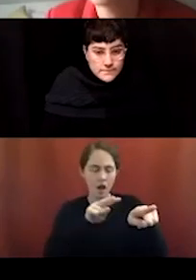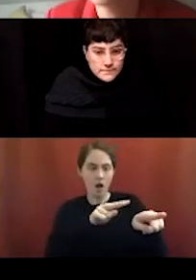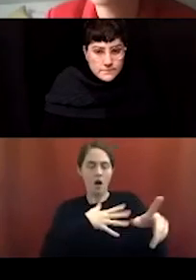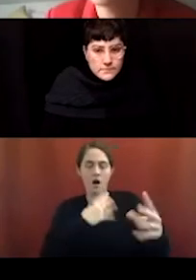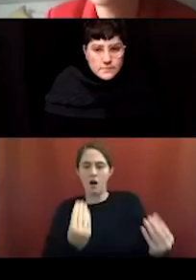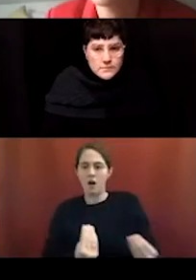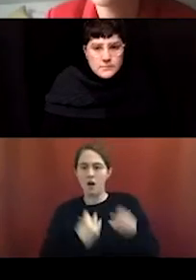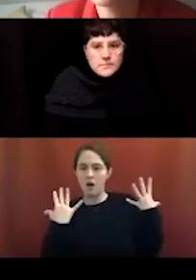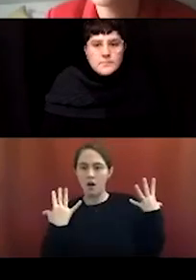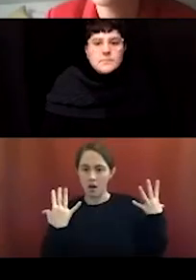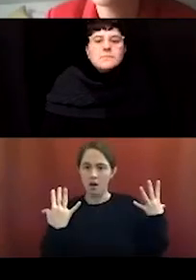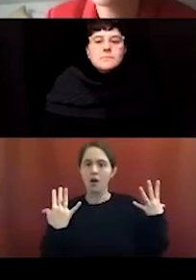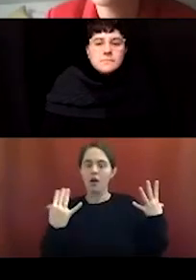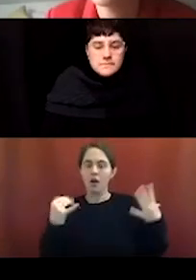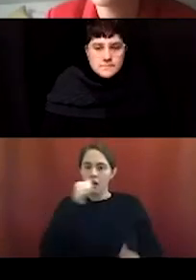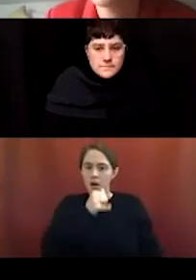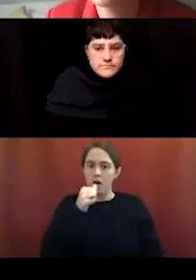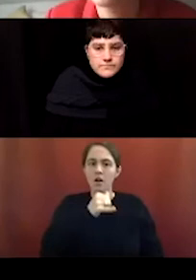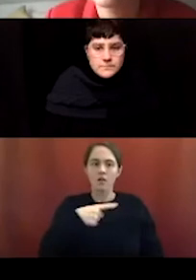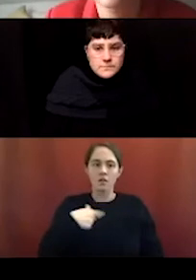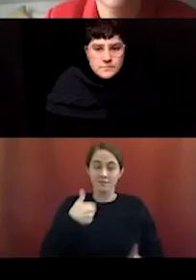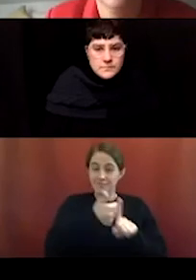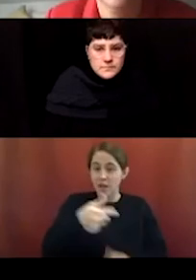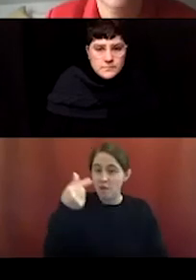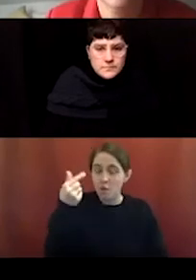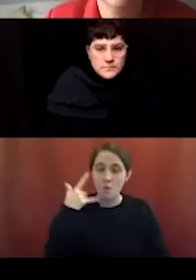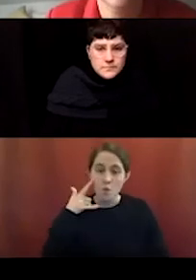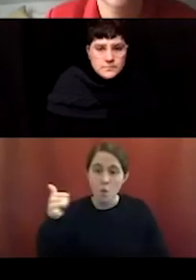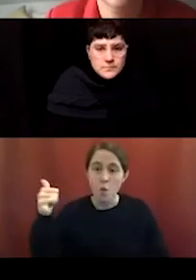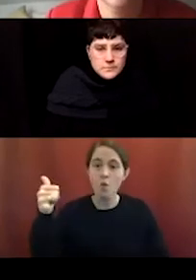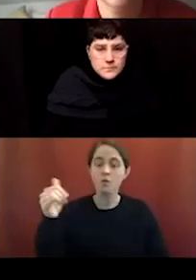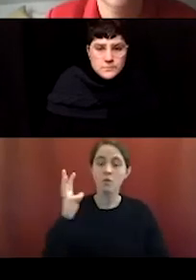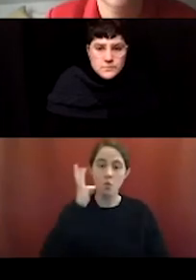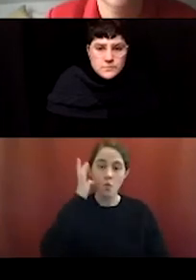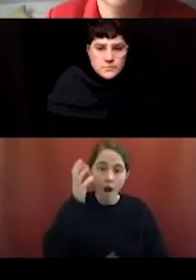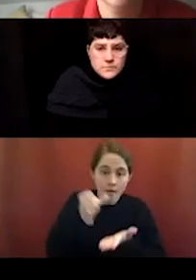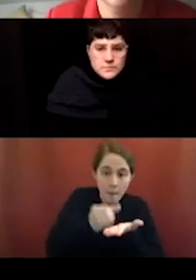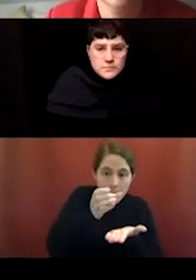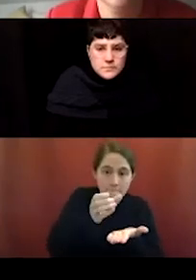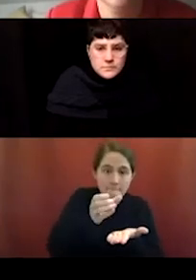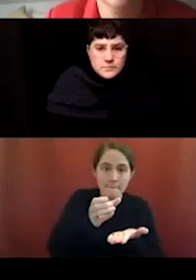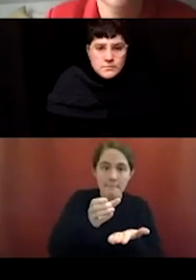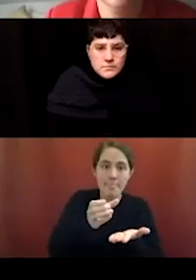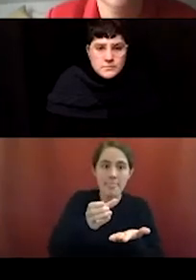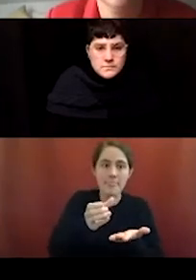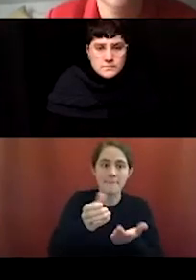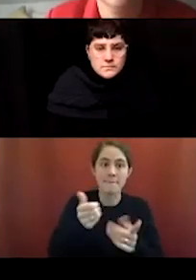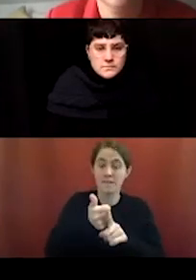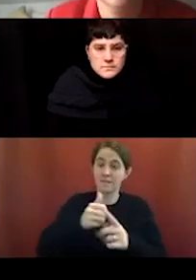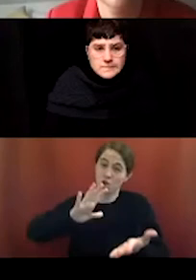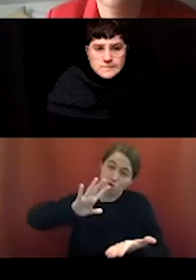It was a gold wine cup, which was crushed